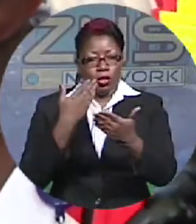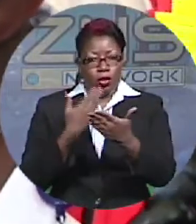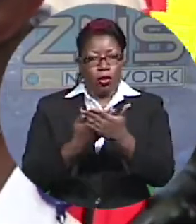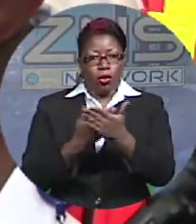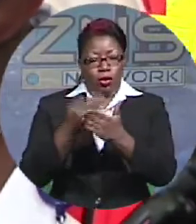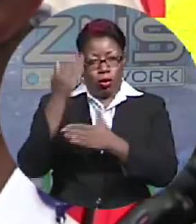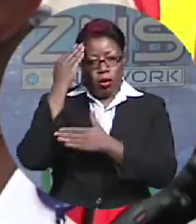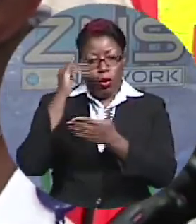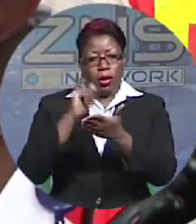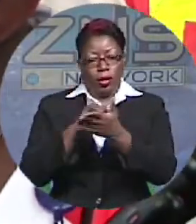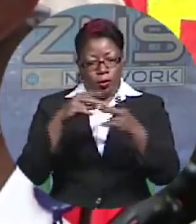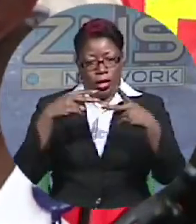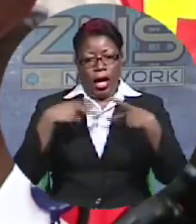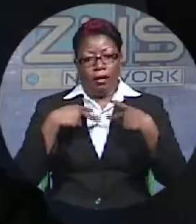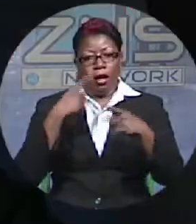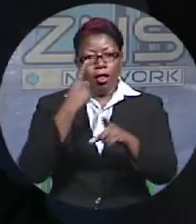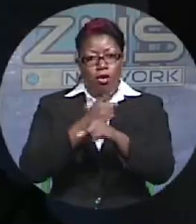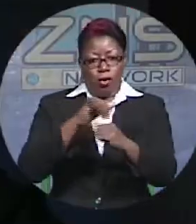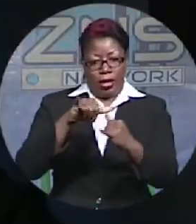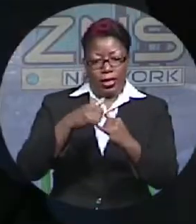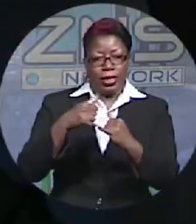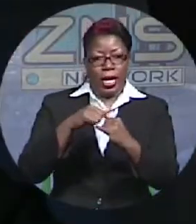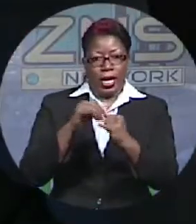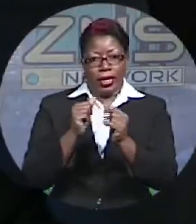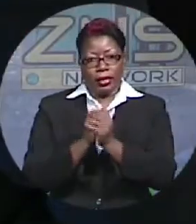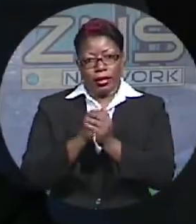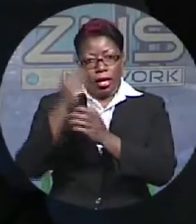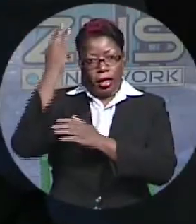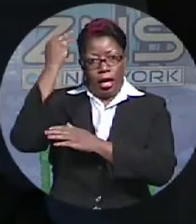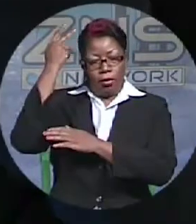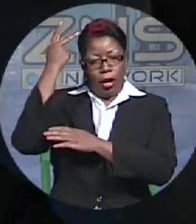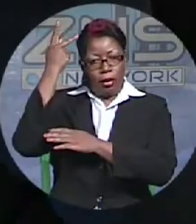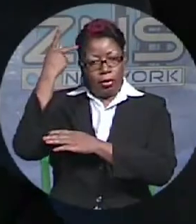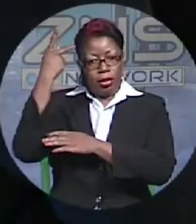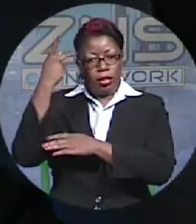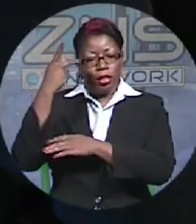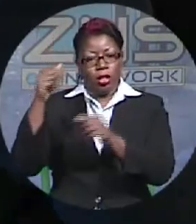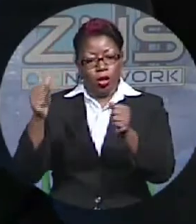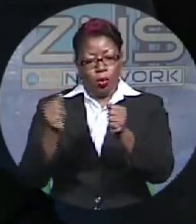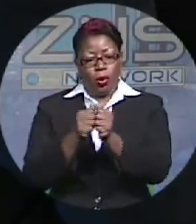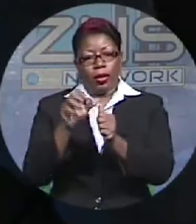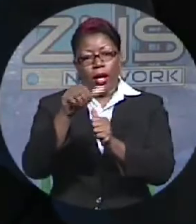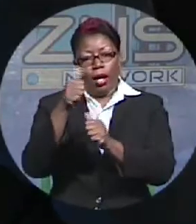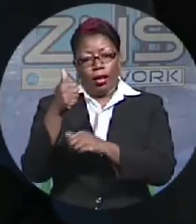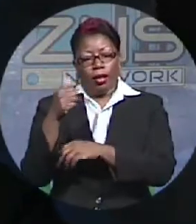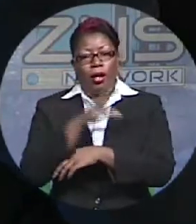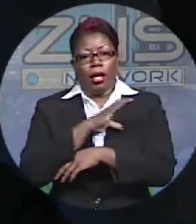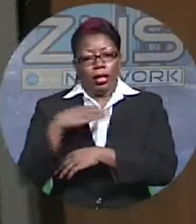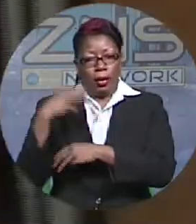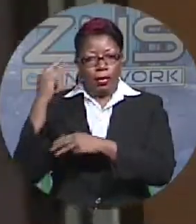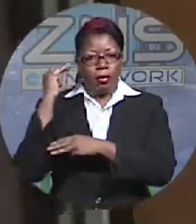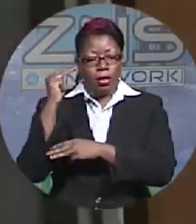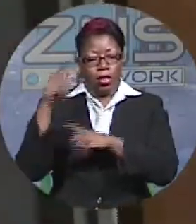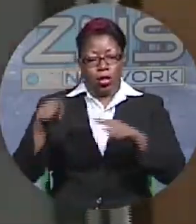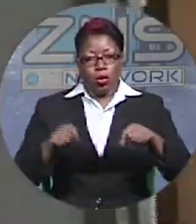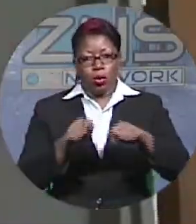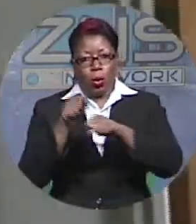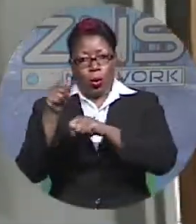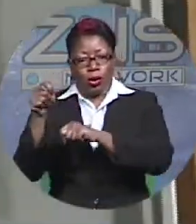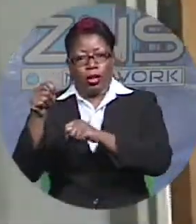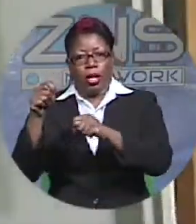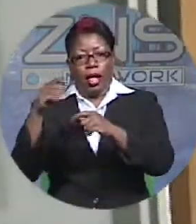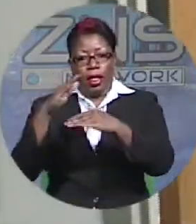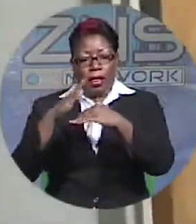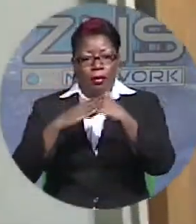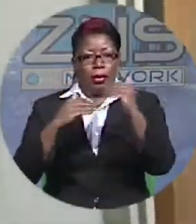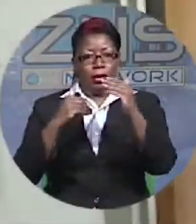that we have the right size here. Prime Minister Perry Christie, along with several cabinet ministers, toured the project Monday afternoon. The new facility will